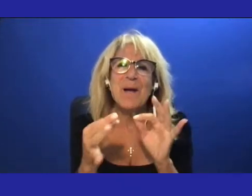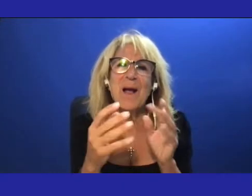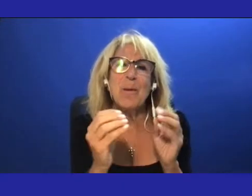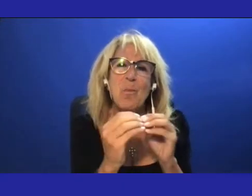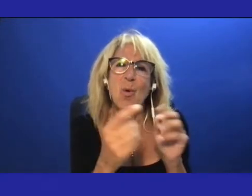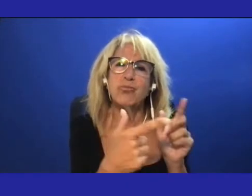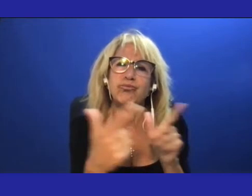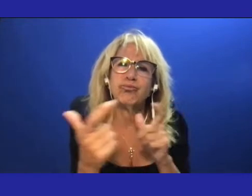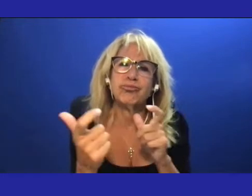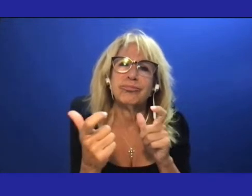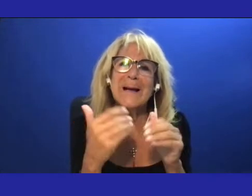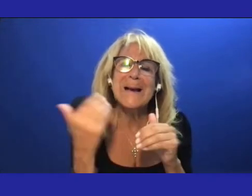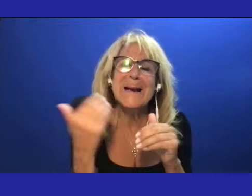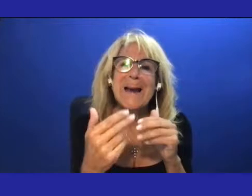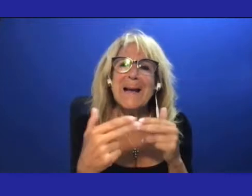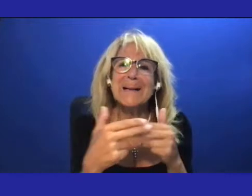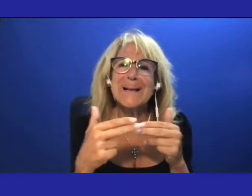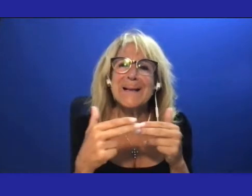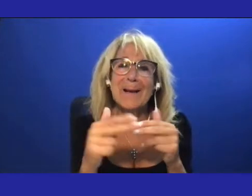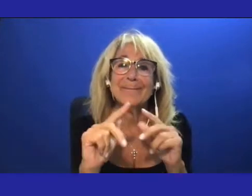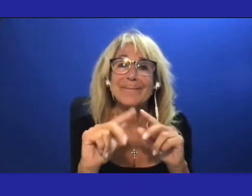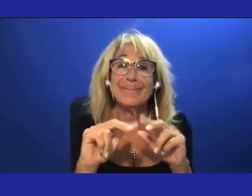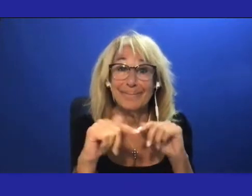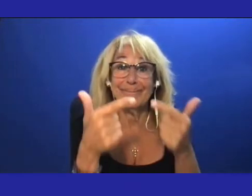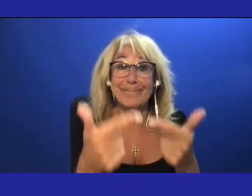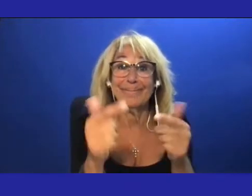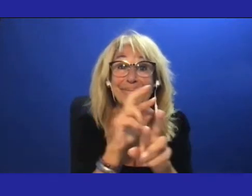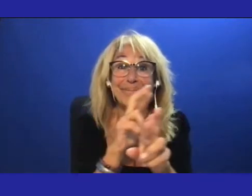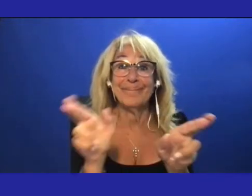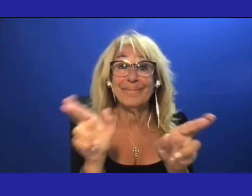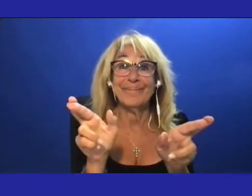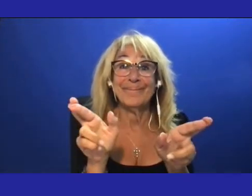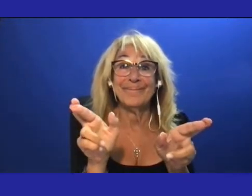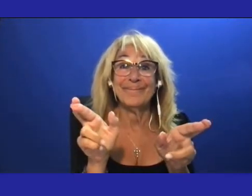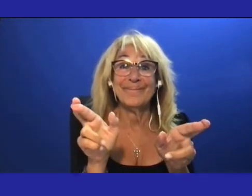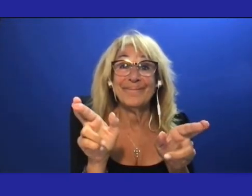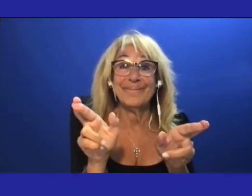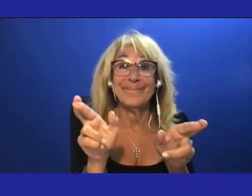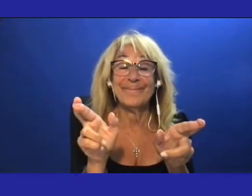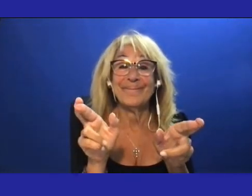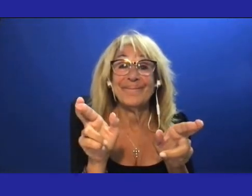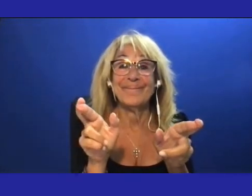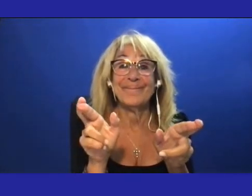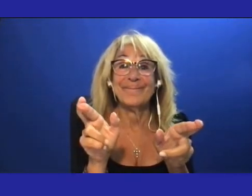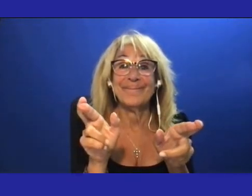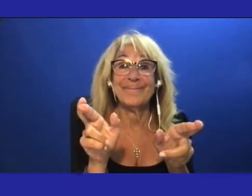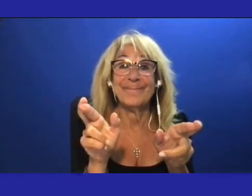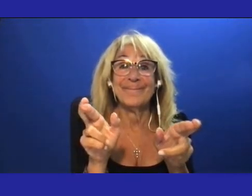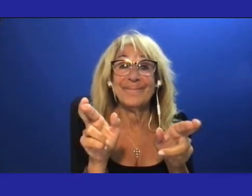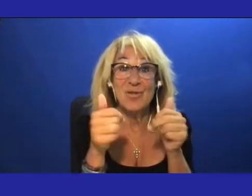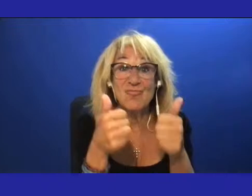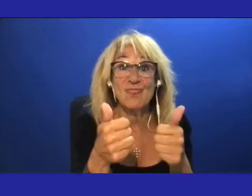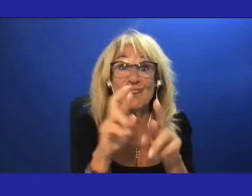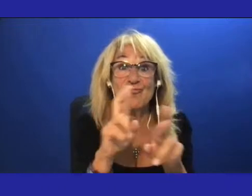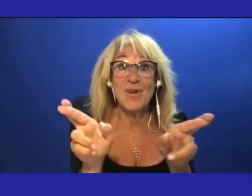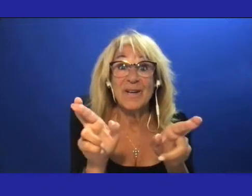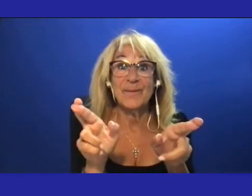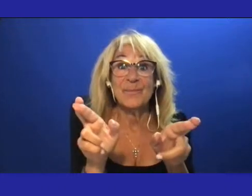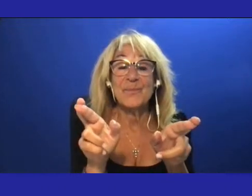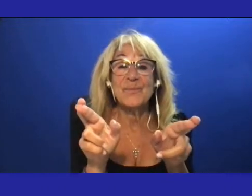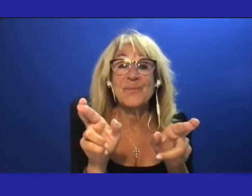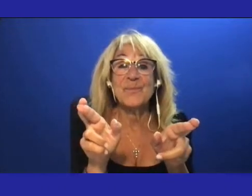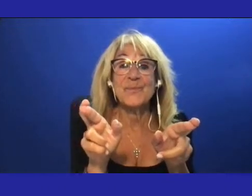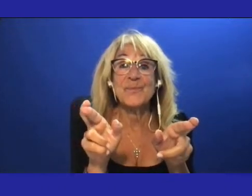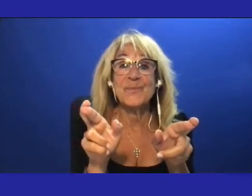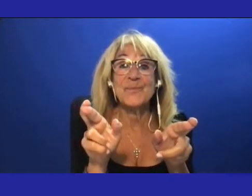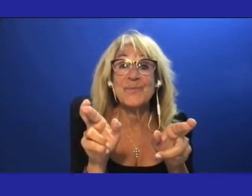next slide, you'll just see a quick snapshot of the timeline that we have gone through over the last